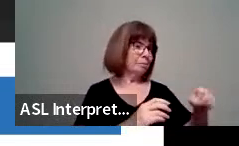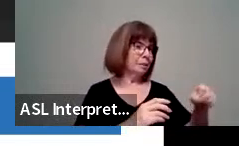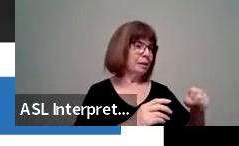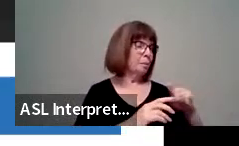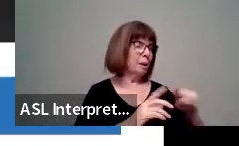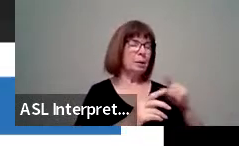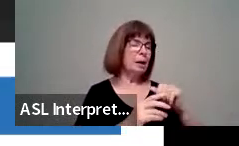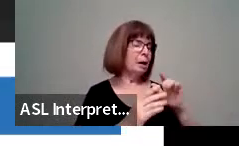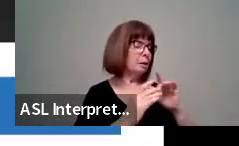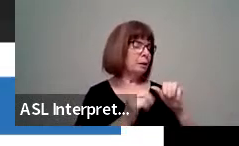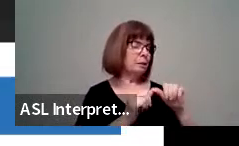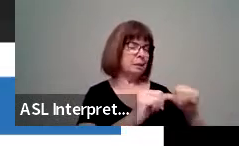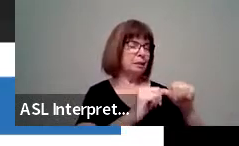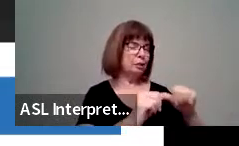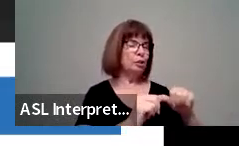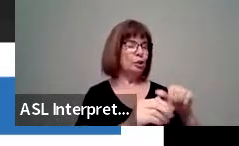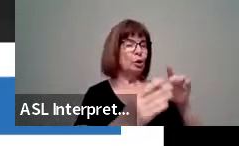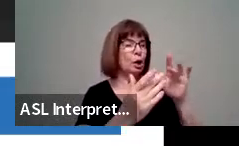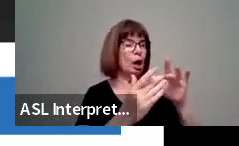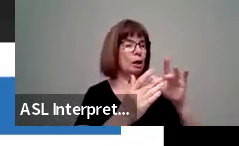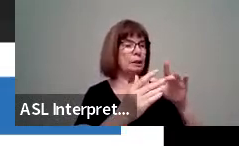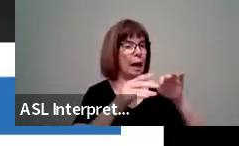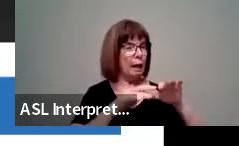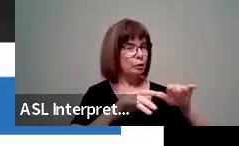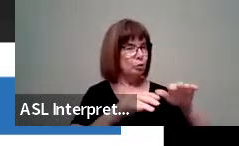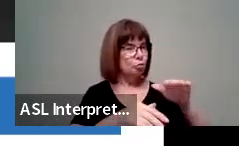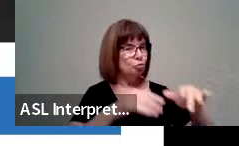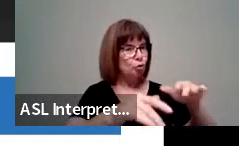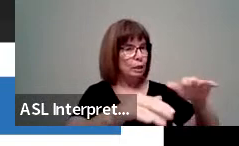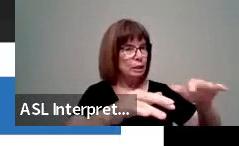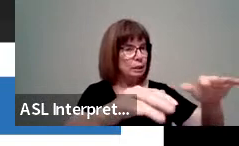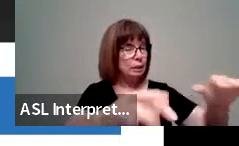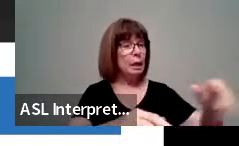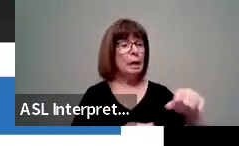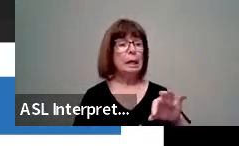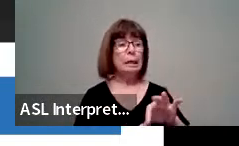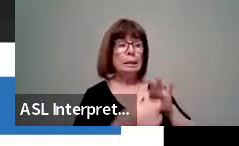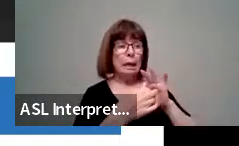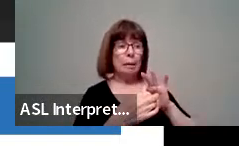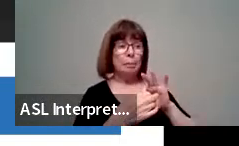doing contact tracing unless it relates to a complex case.